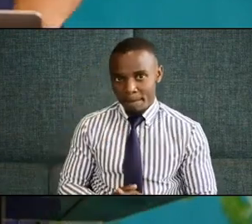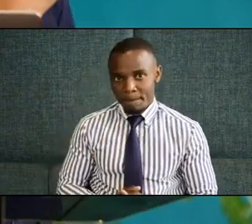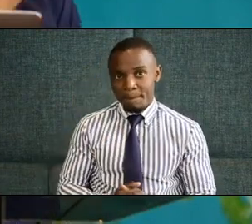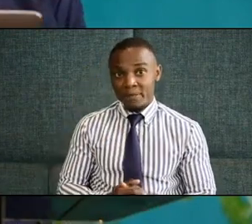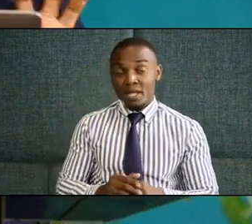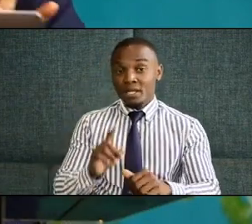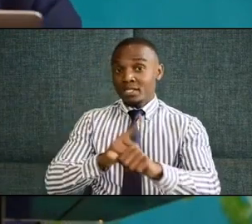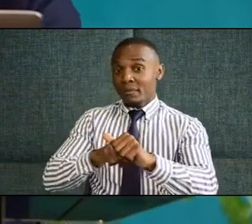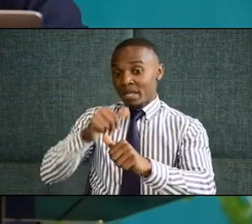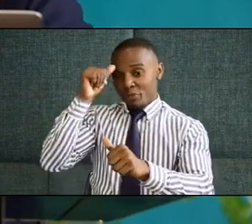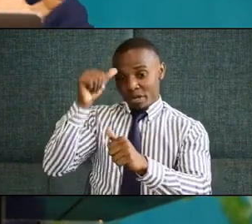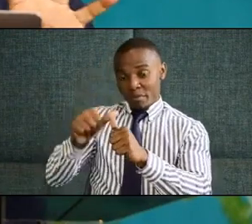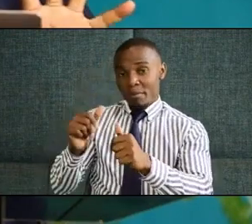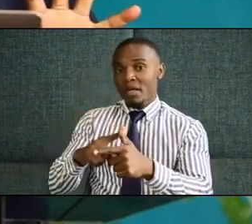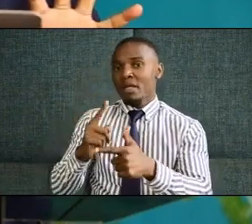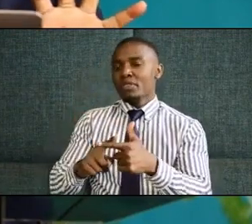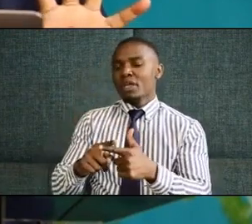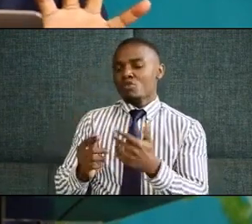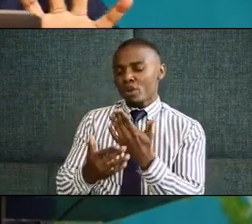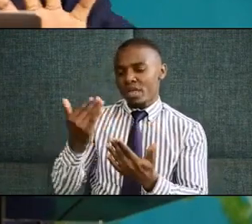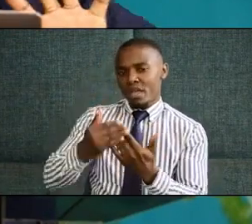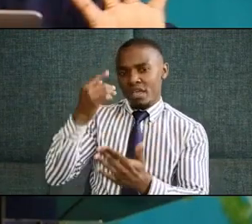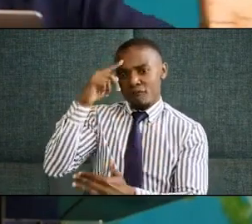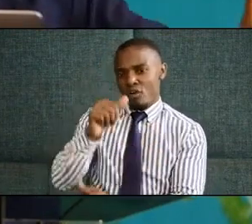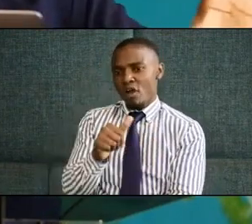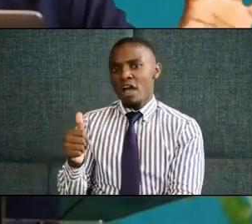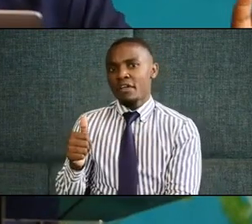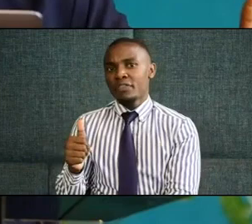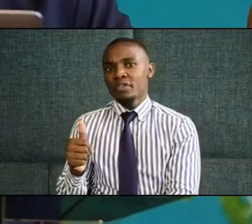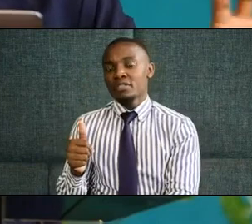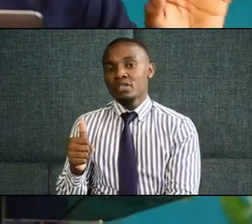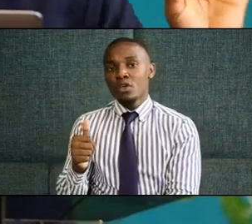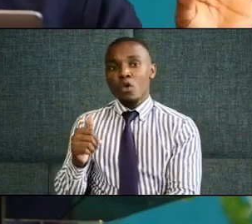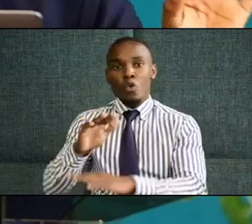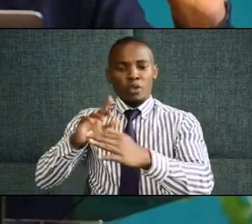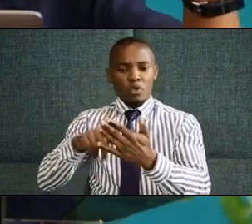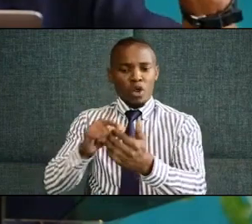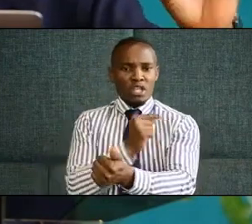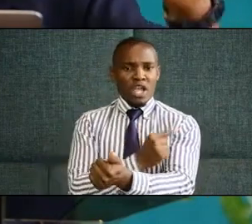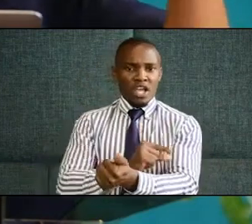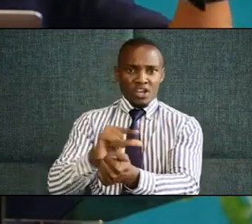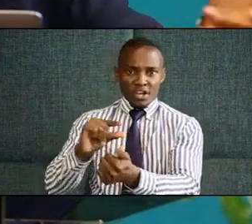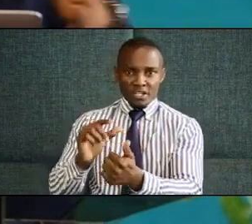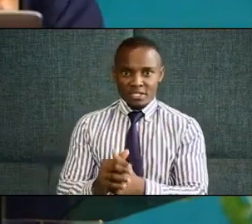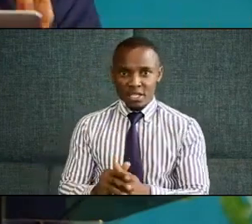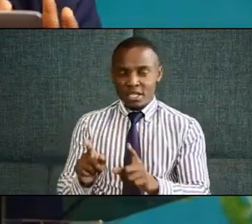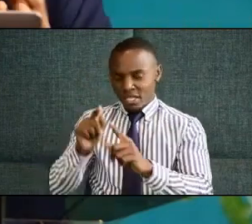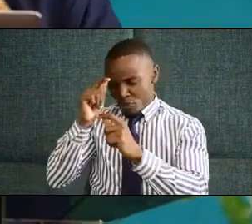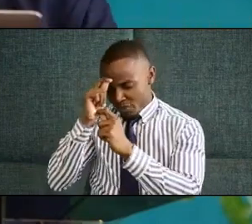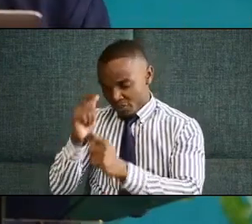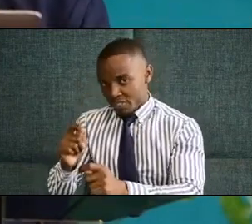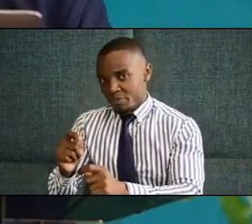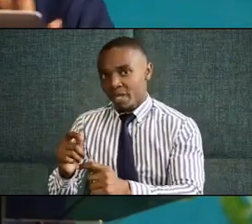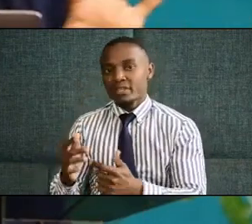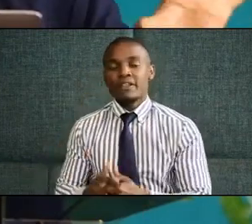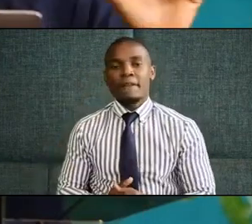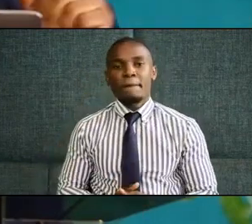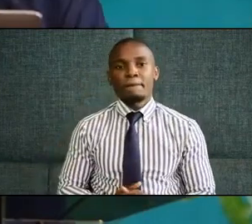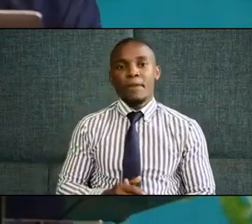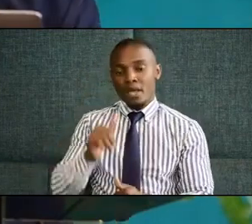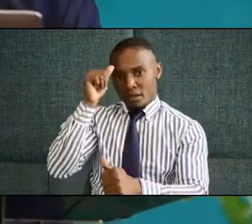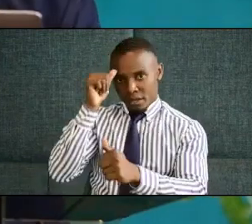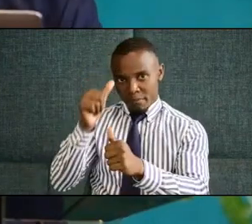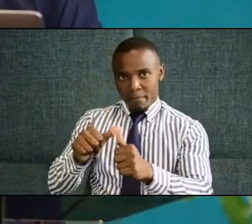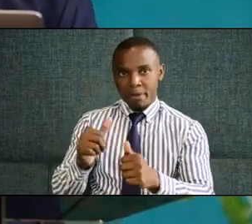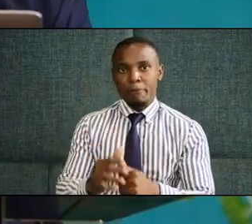When we remember, we will treat others with Christian piety, grace, candor, and respect and dignity.